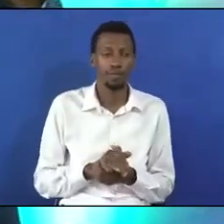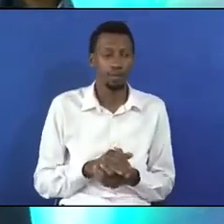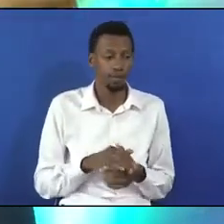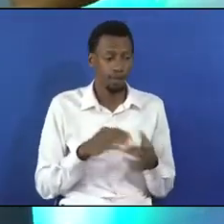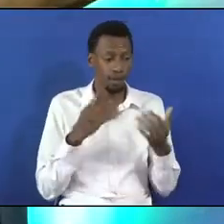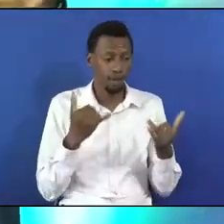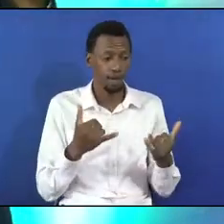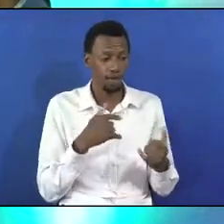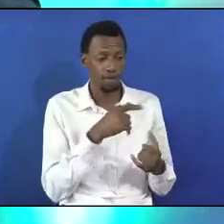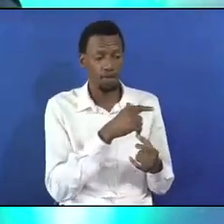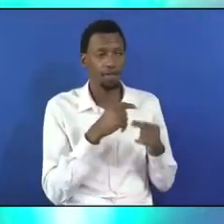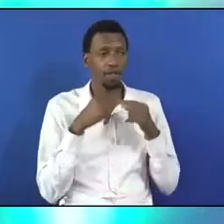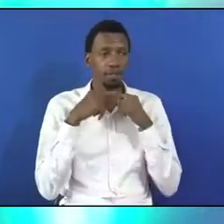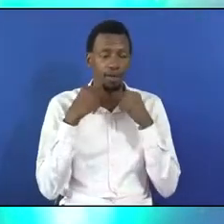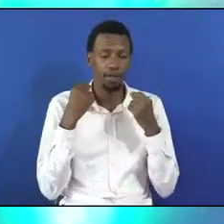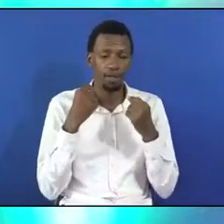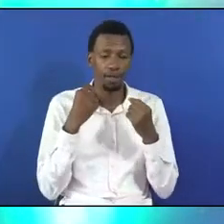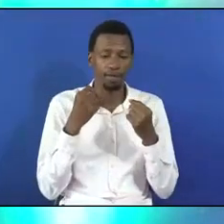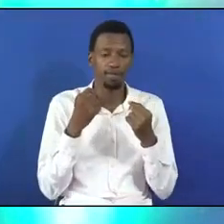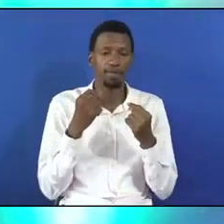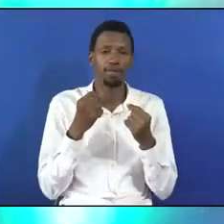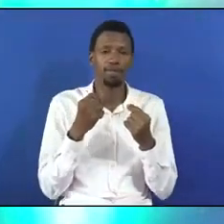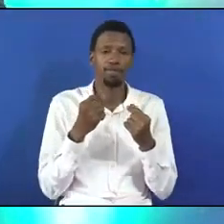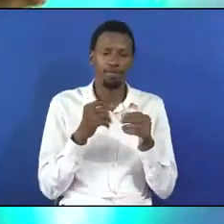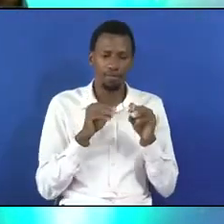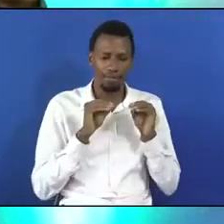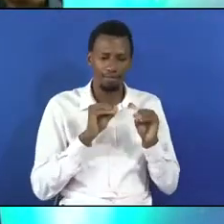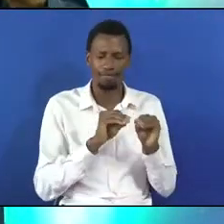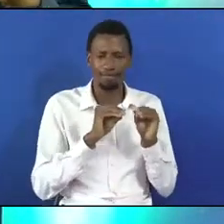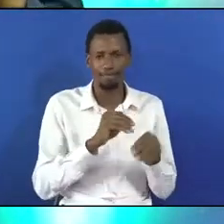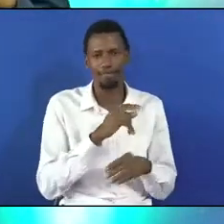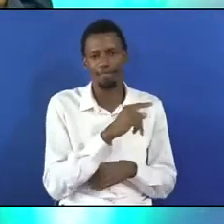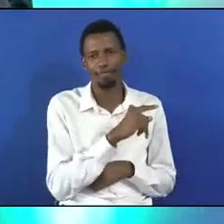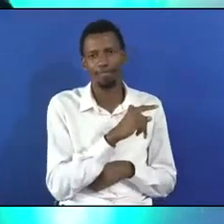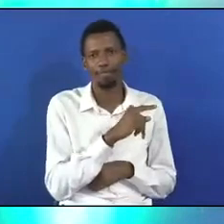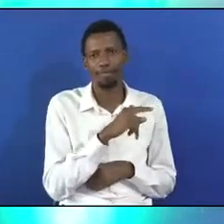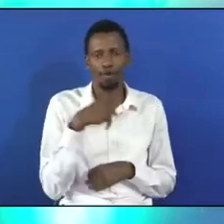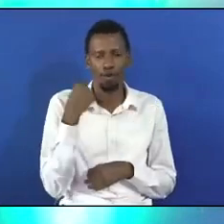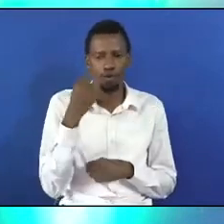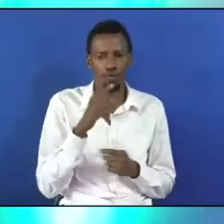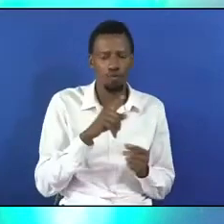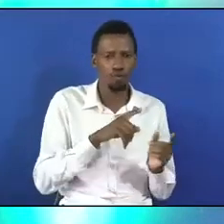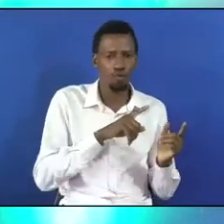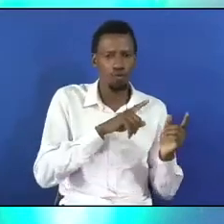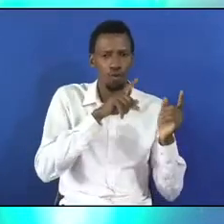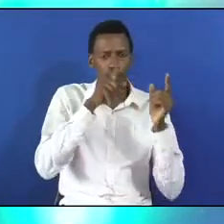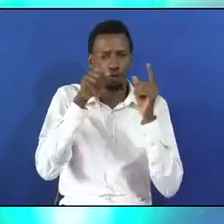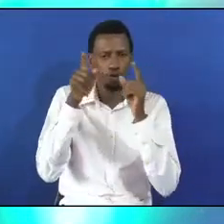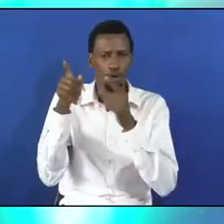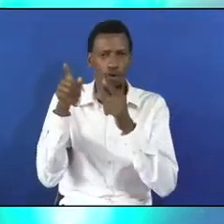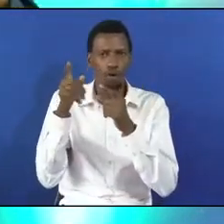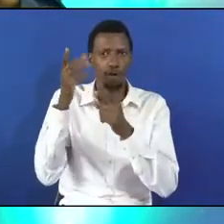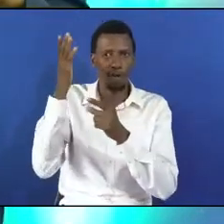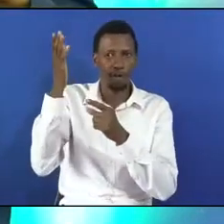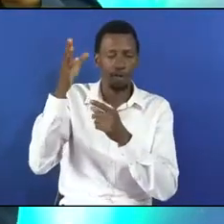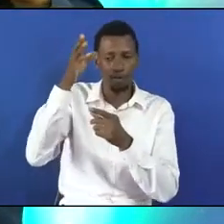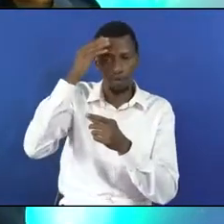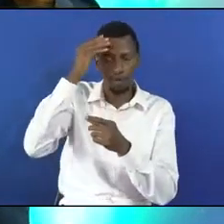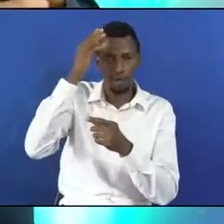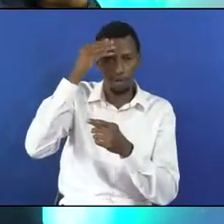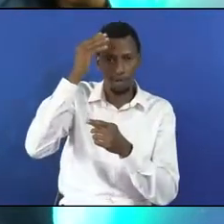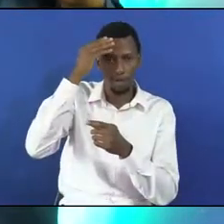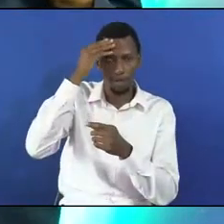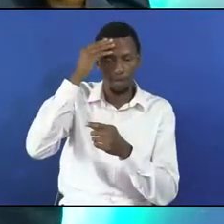by you. By the way, pastors will tell you, those who have gone to seminary, it is totally different. The field and